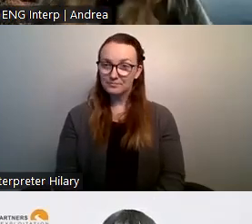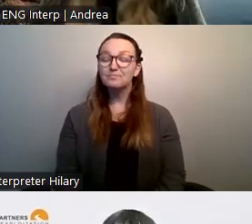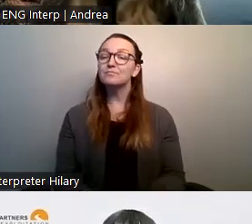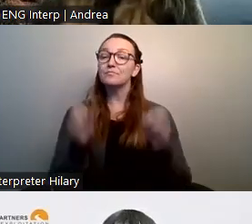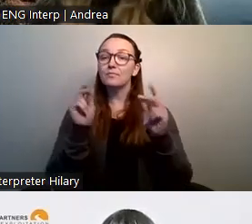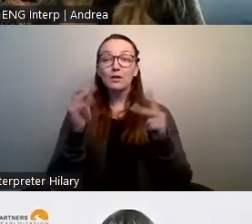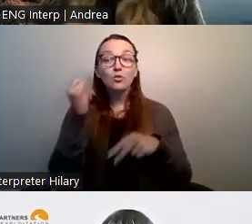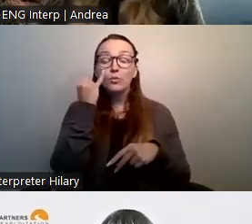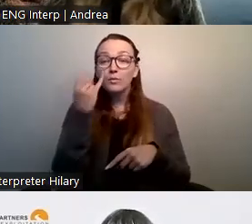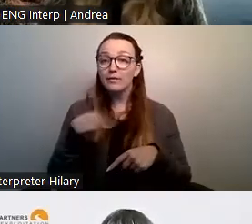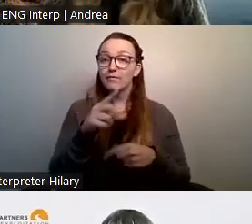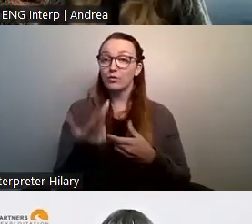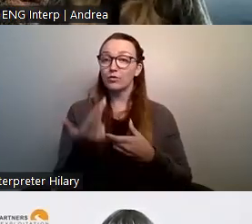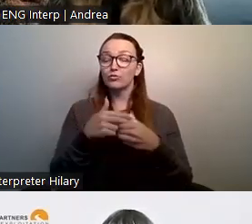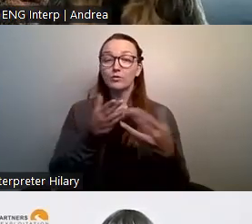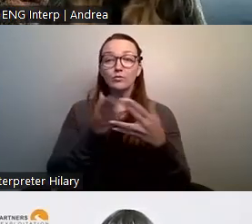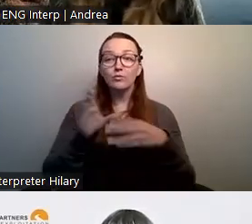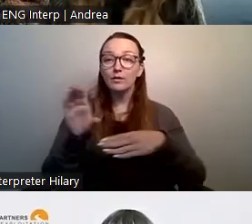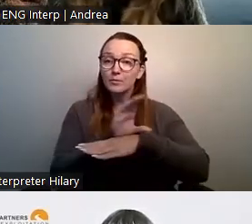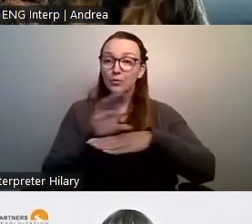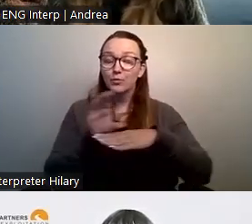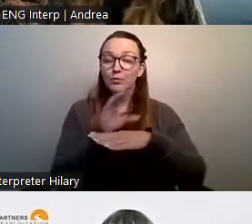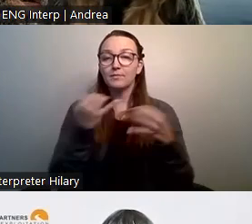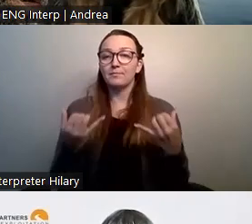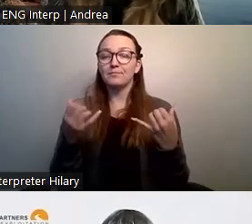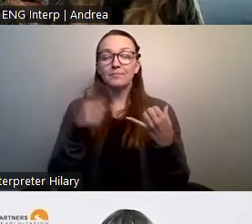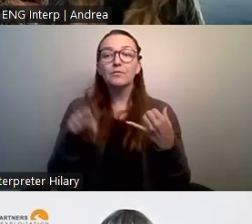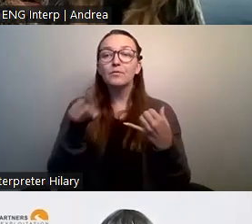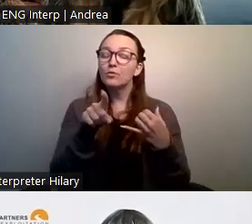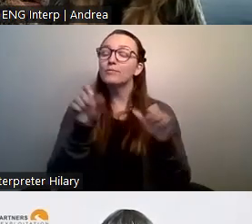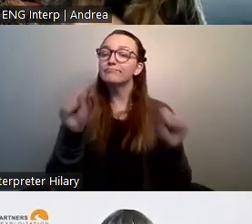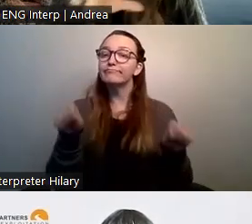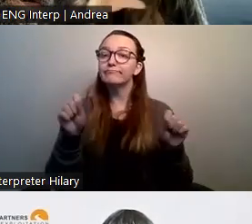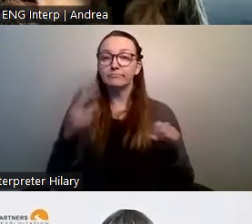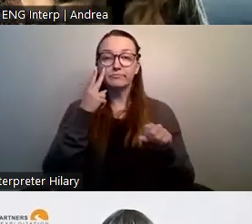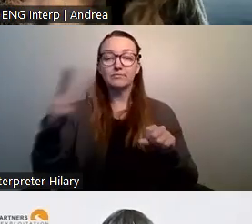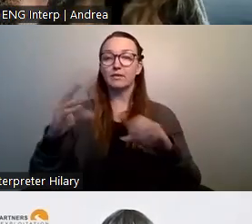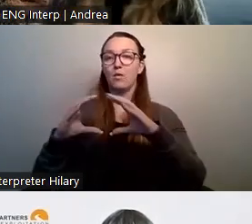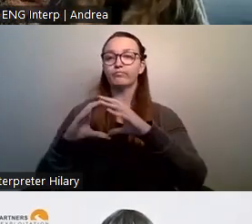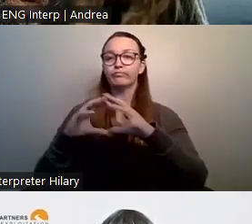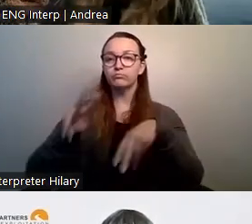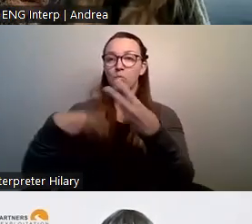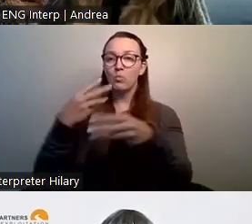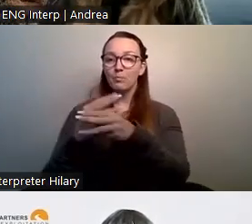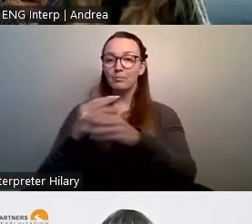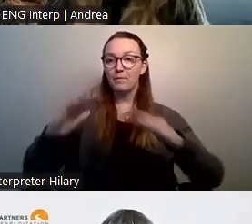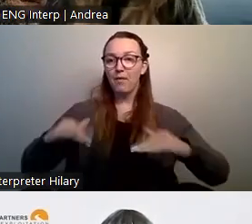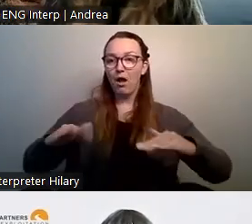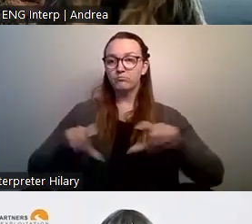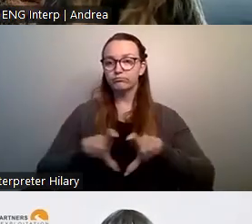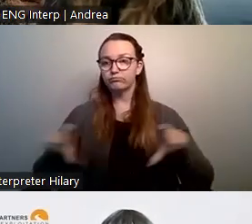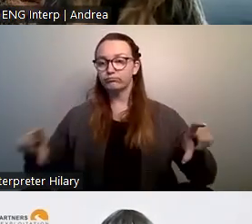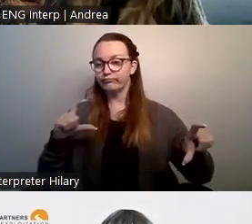you're joining through a computer at this time, you should be able to see a globe icon at the bottom of your screen that